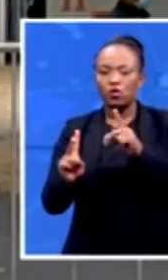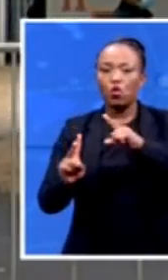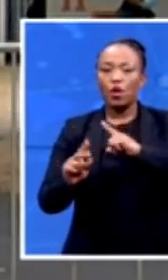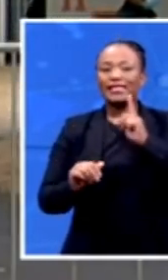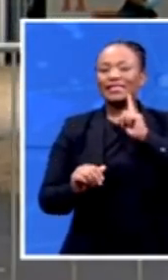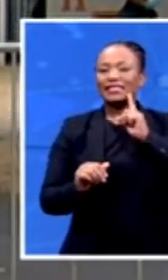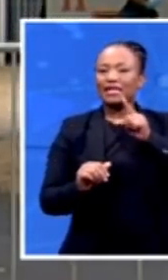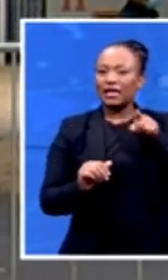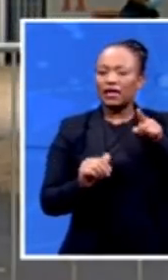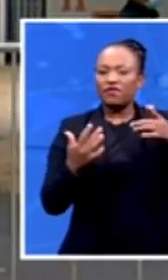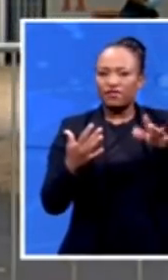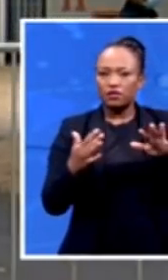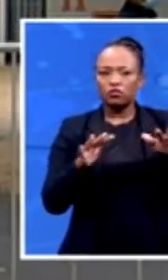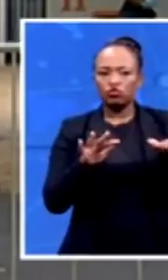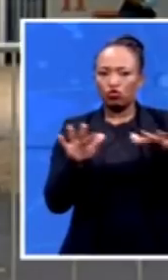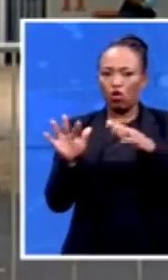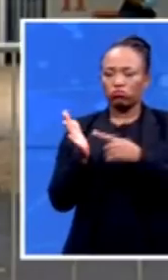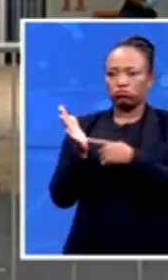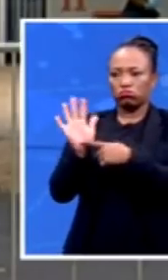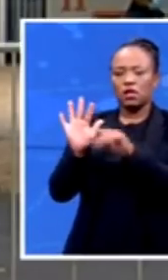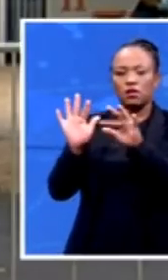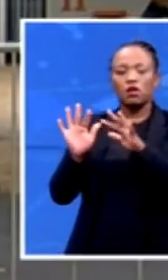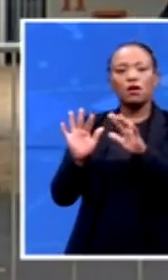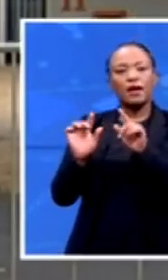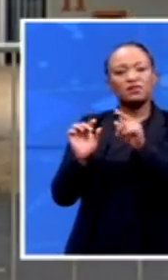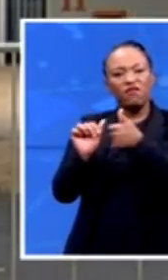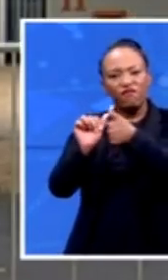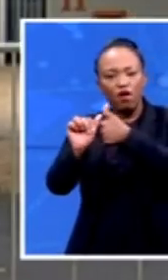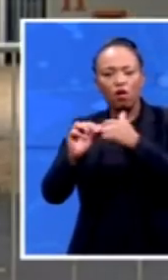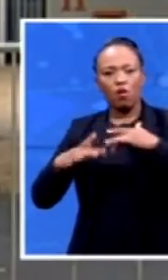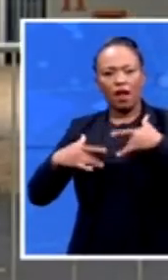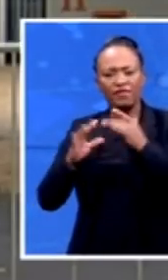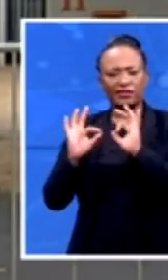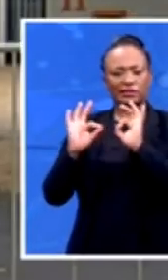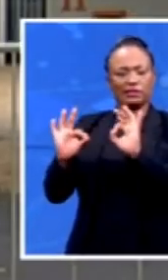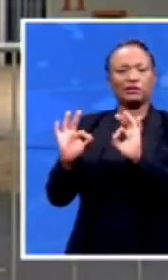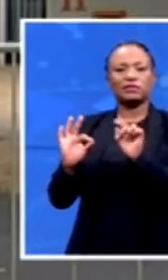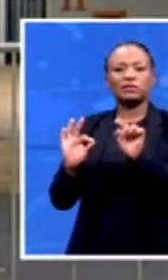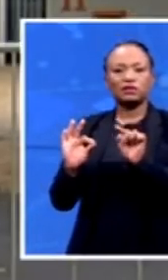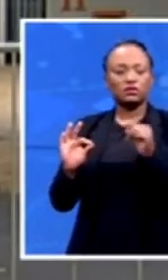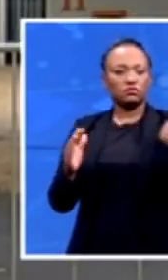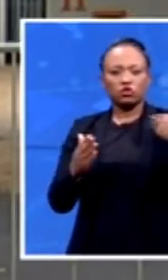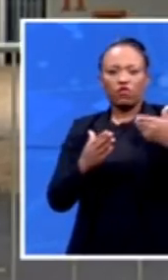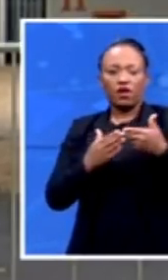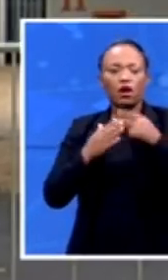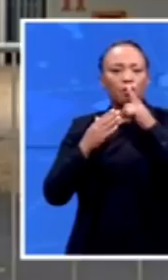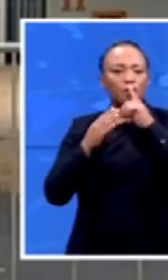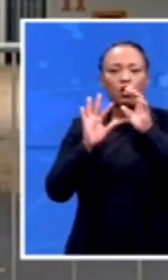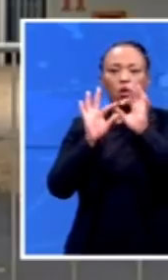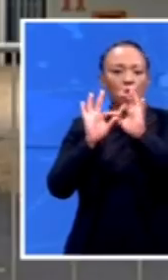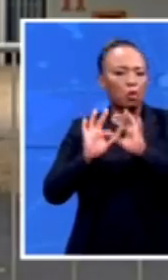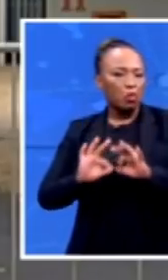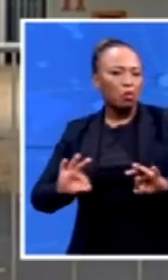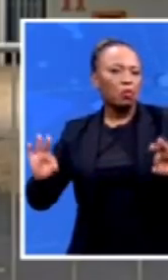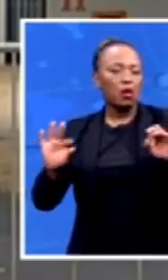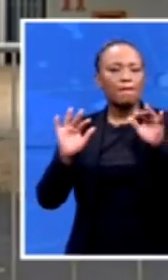an ethical and moral life. So far it's been quiet. There hasn't been much people coming in and out, but everything has